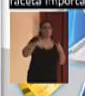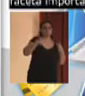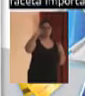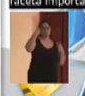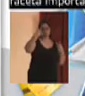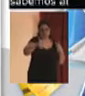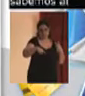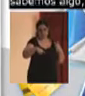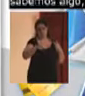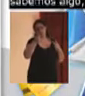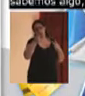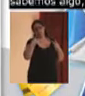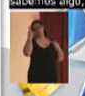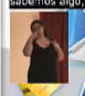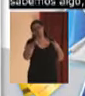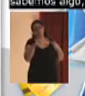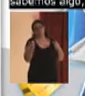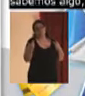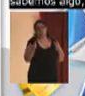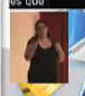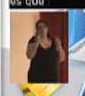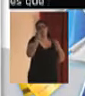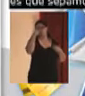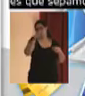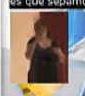And once that you know a little bit,